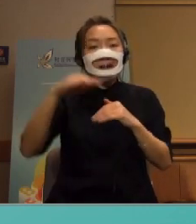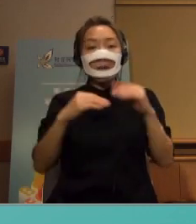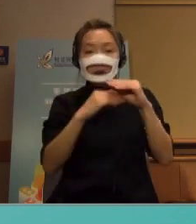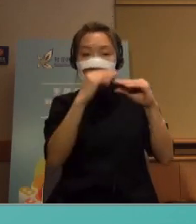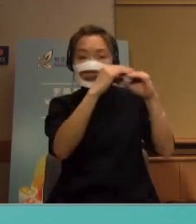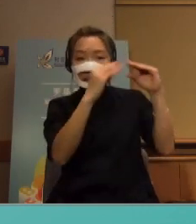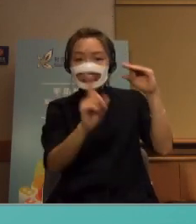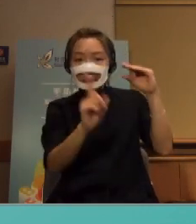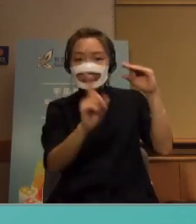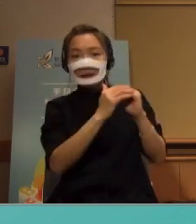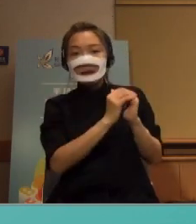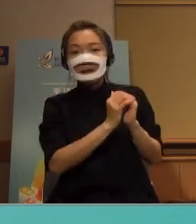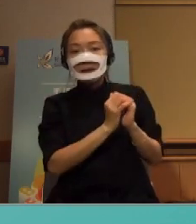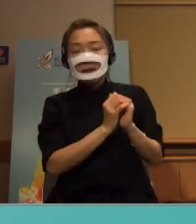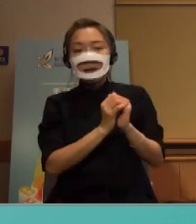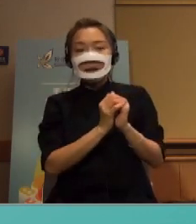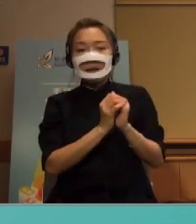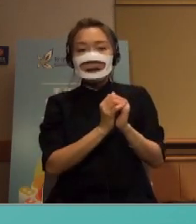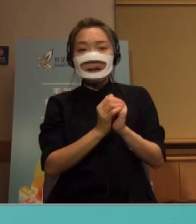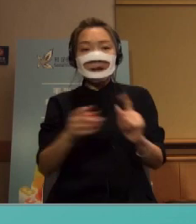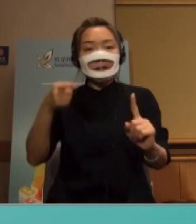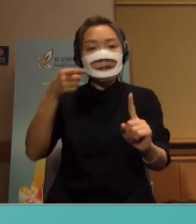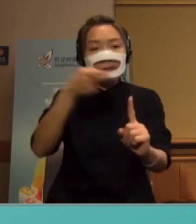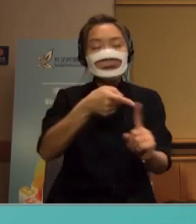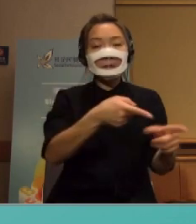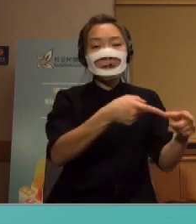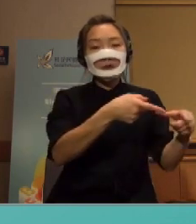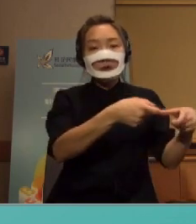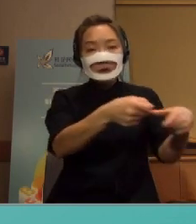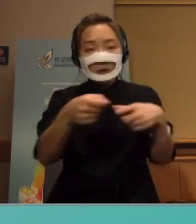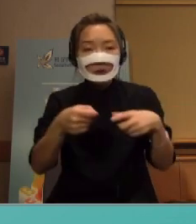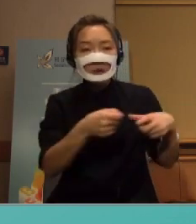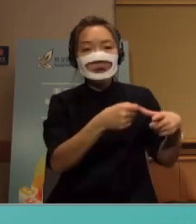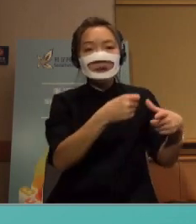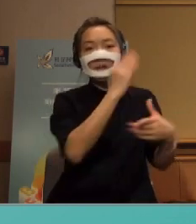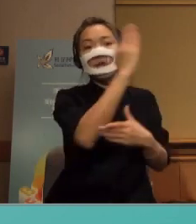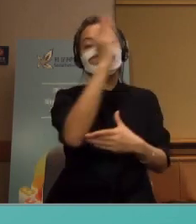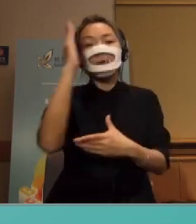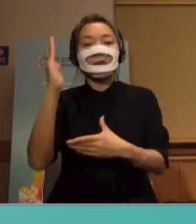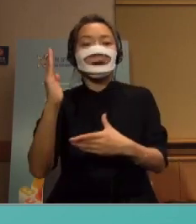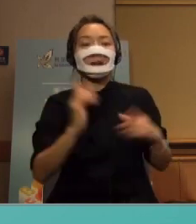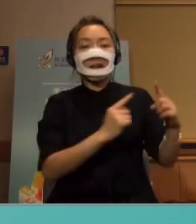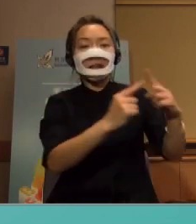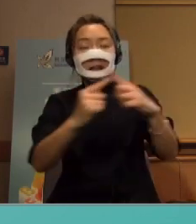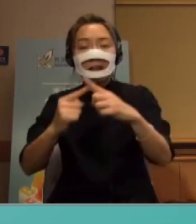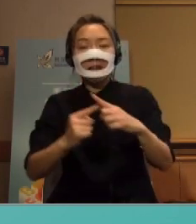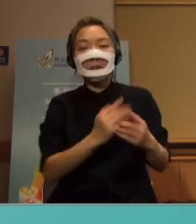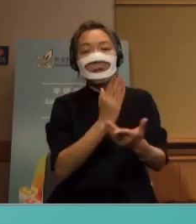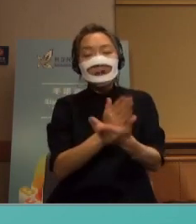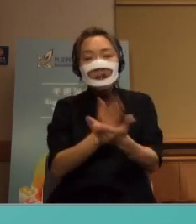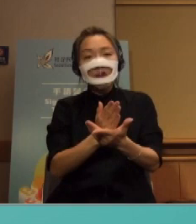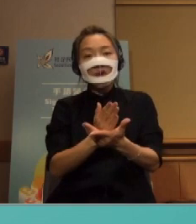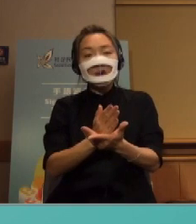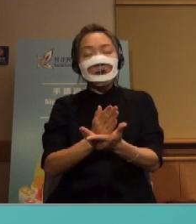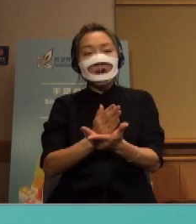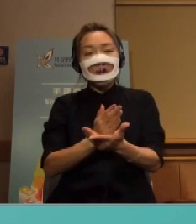different sector of the different industry, to let them know more about the Web3 and also some